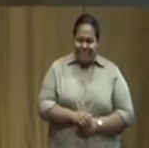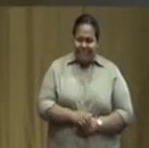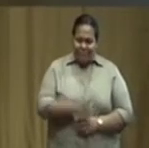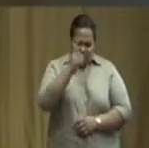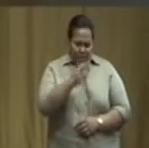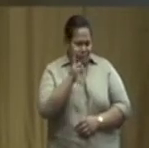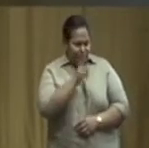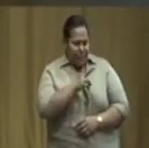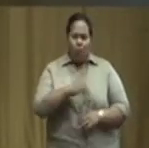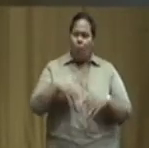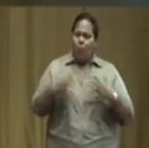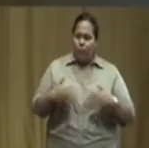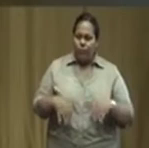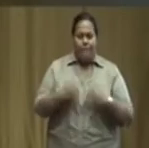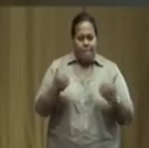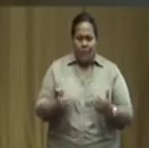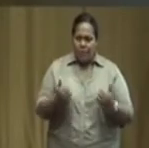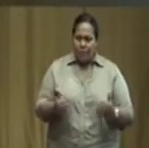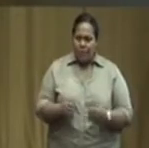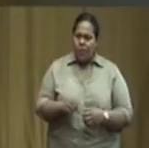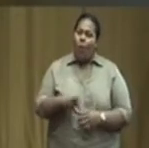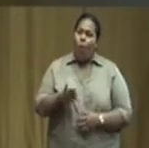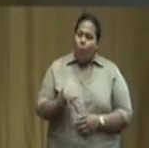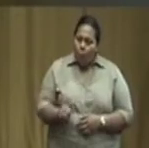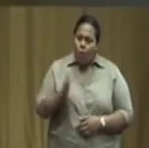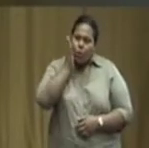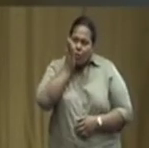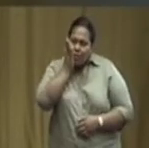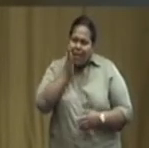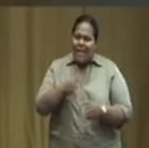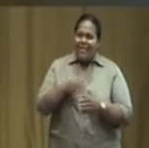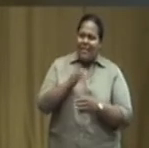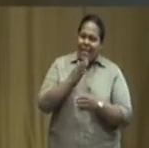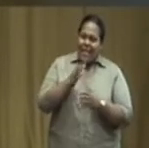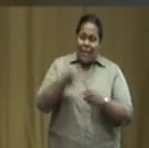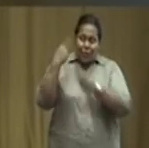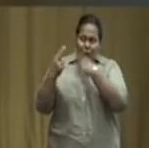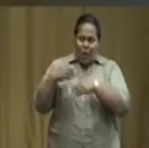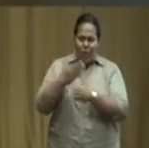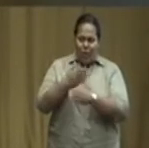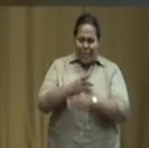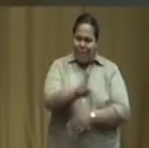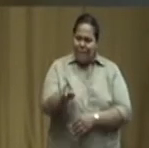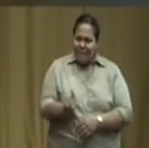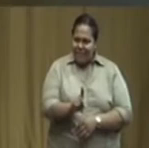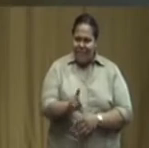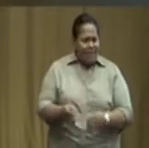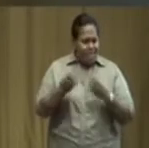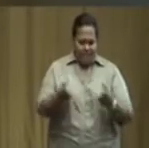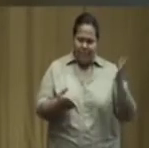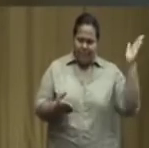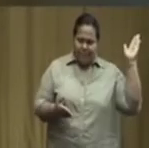take down on these European historical works on the Pacific, can still be very valuable in our courses and in our